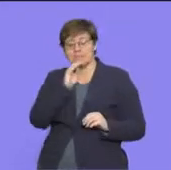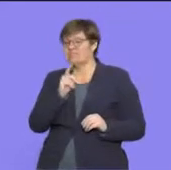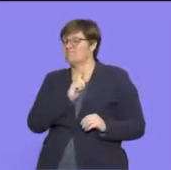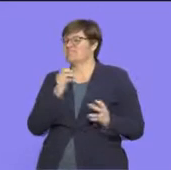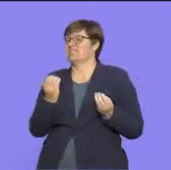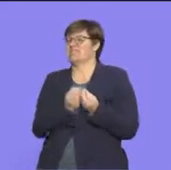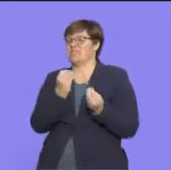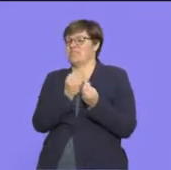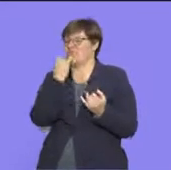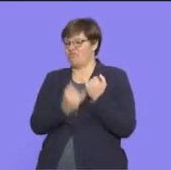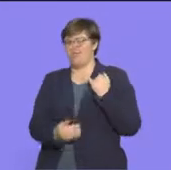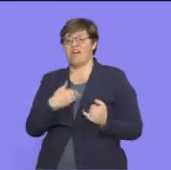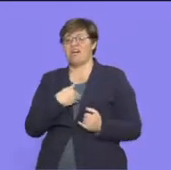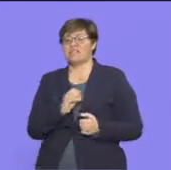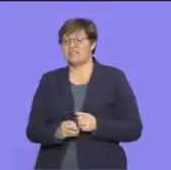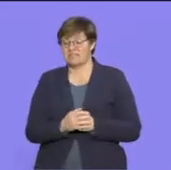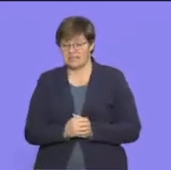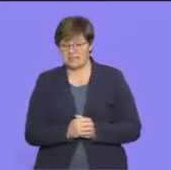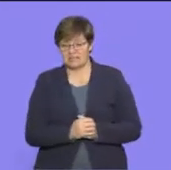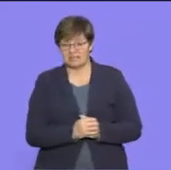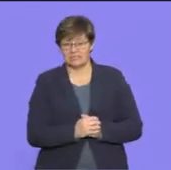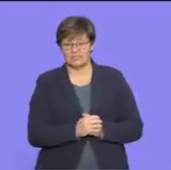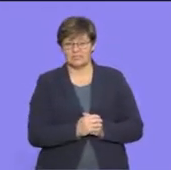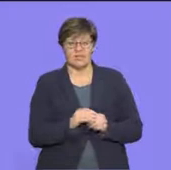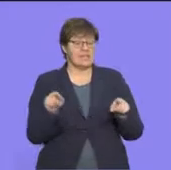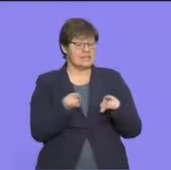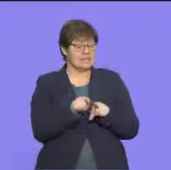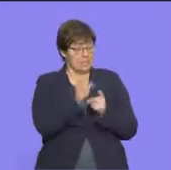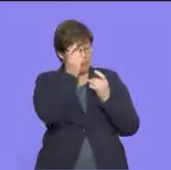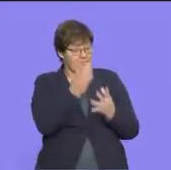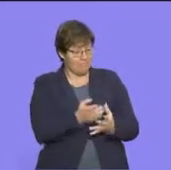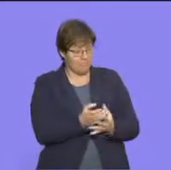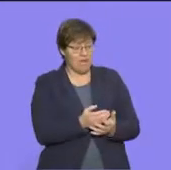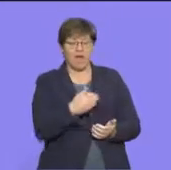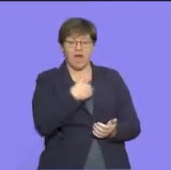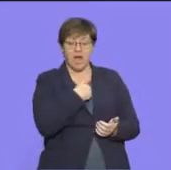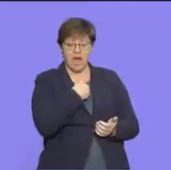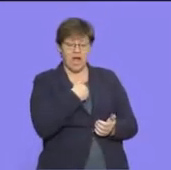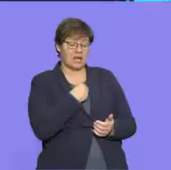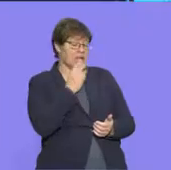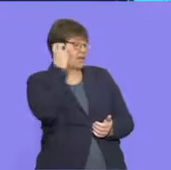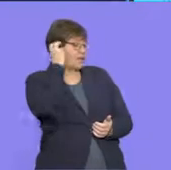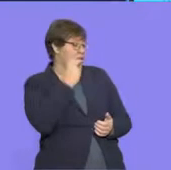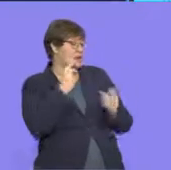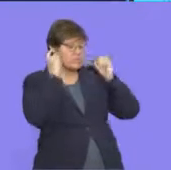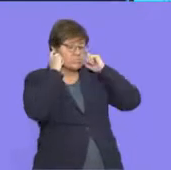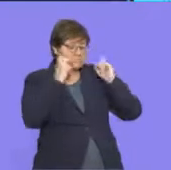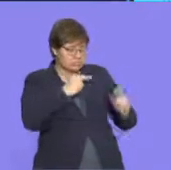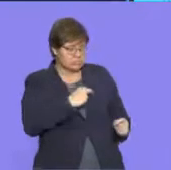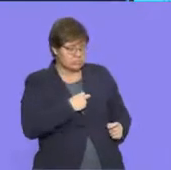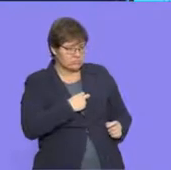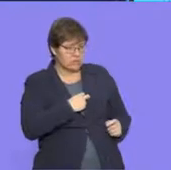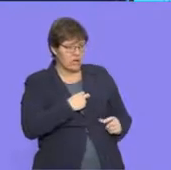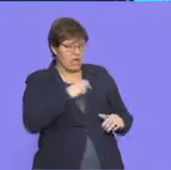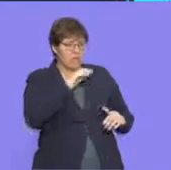something about the heart. Now, guys, as I say to you, the heart, if you put a stethoscope here and you hear a sound,